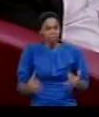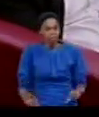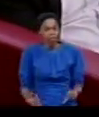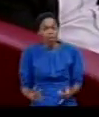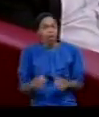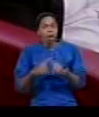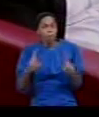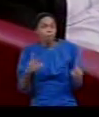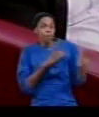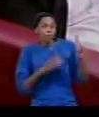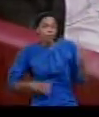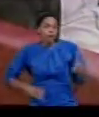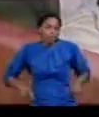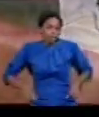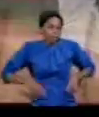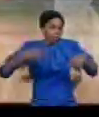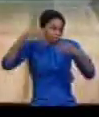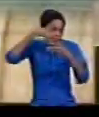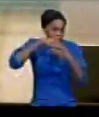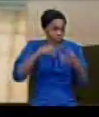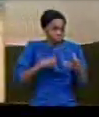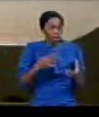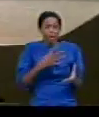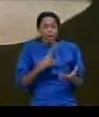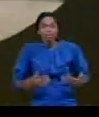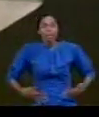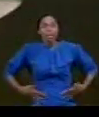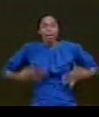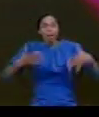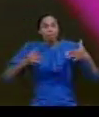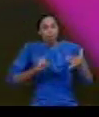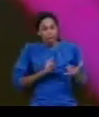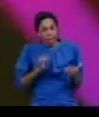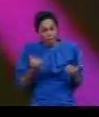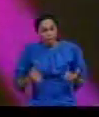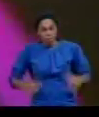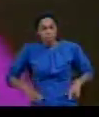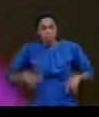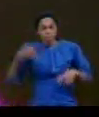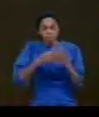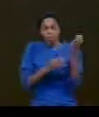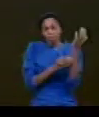Christ liveth in me, and the life which I now live